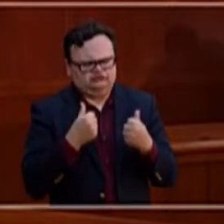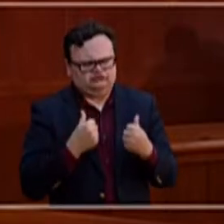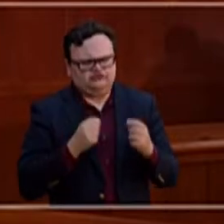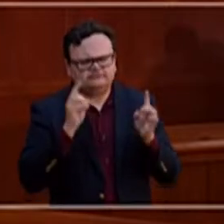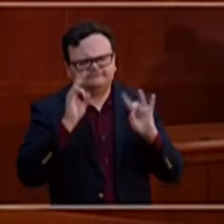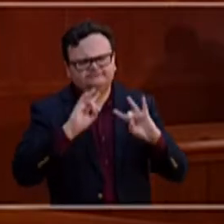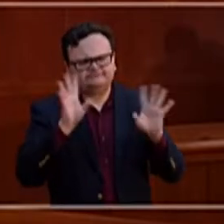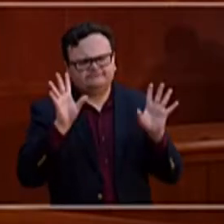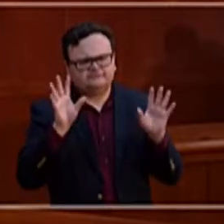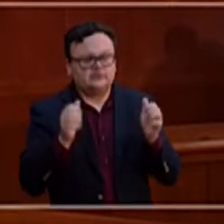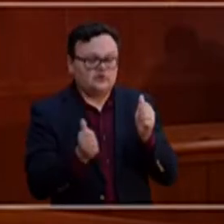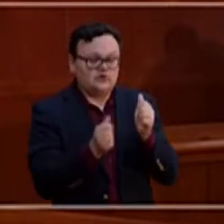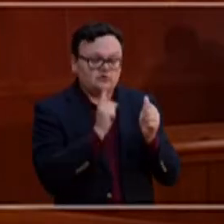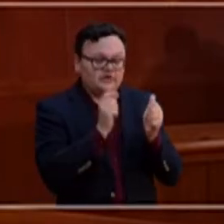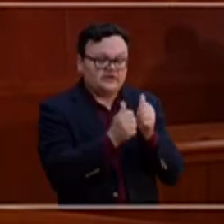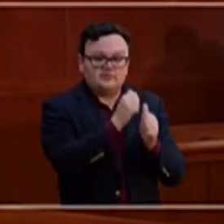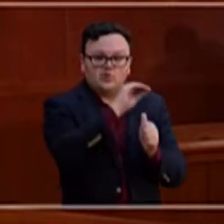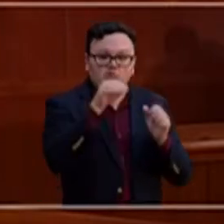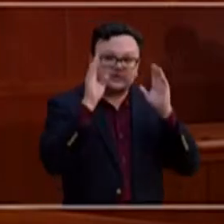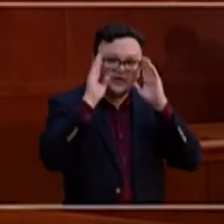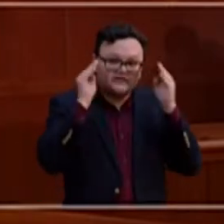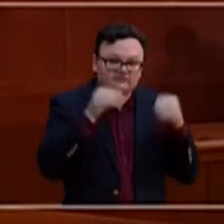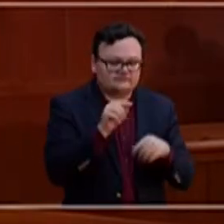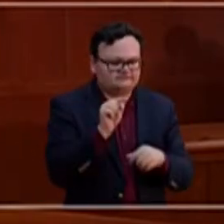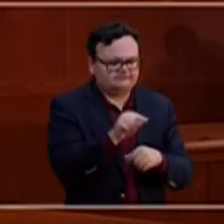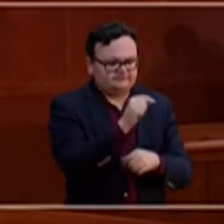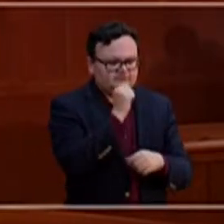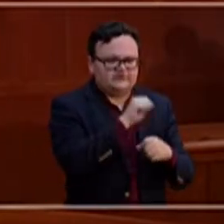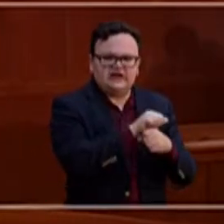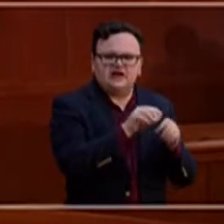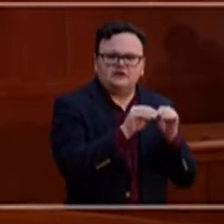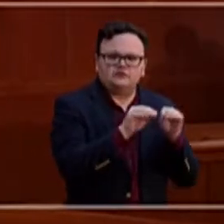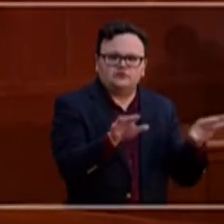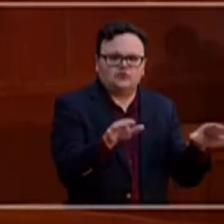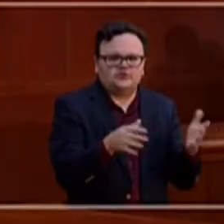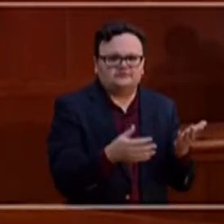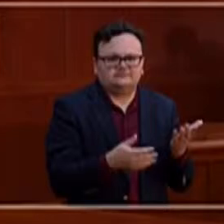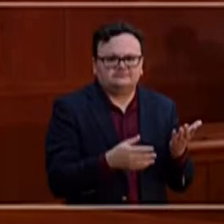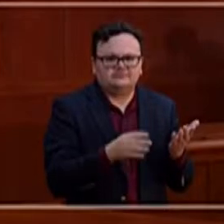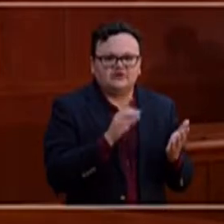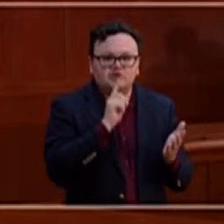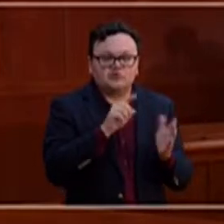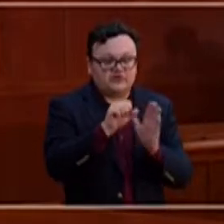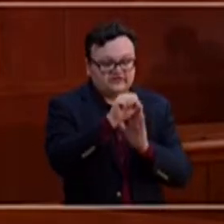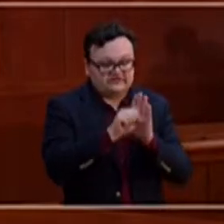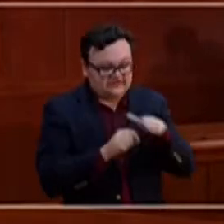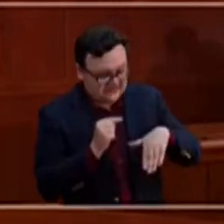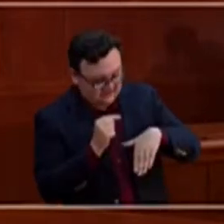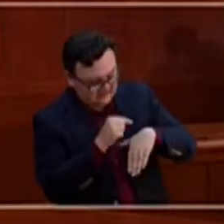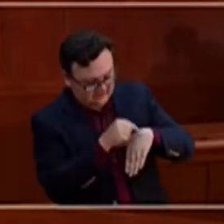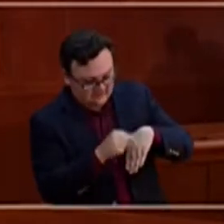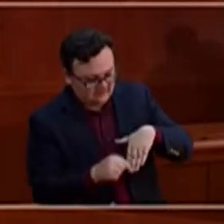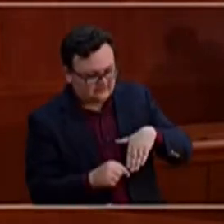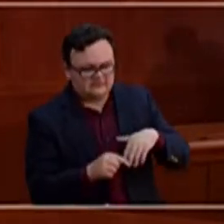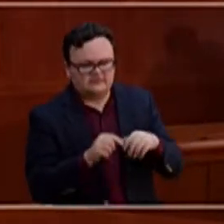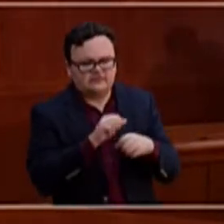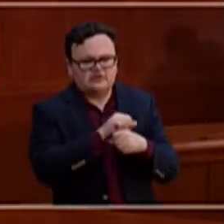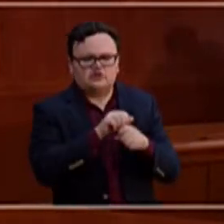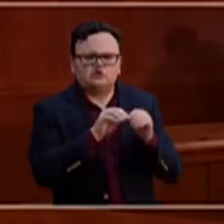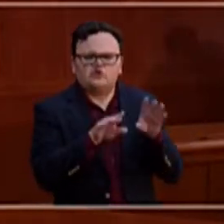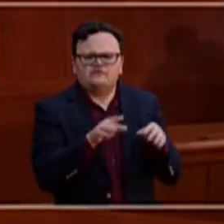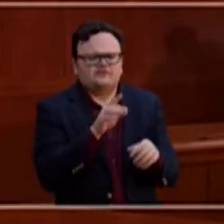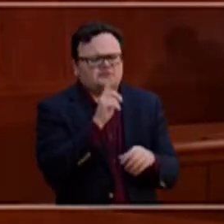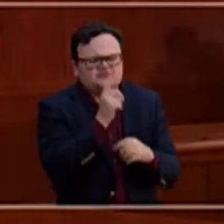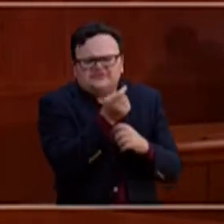non-COVID related. And in fact, in most parts of the state, COVID is just, a small fraction of what a lot of the hospitals are doing. So we